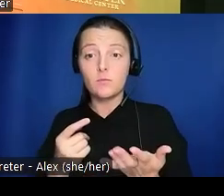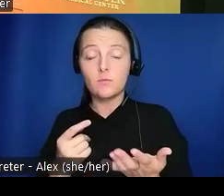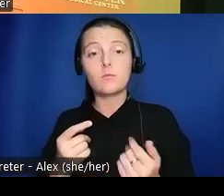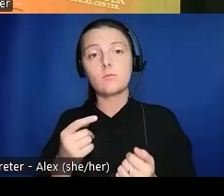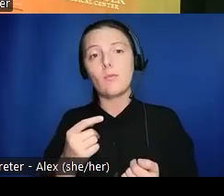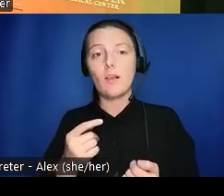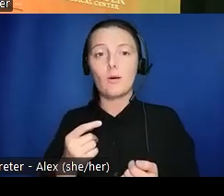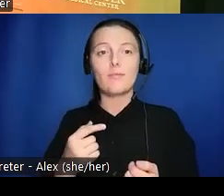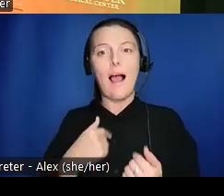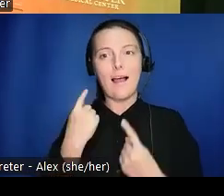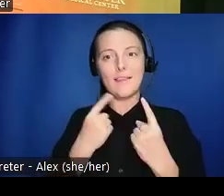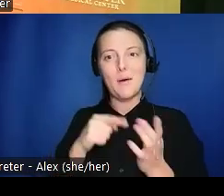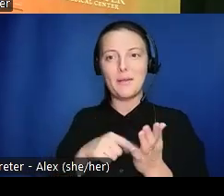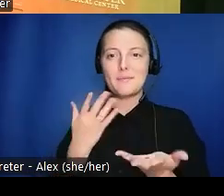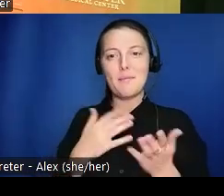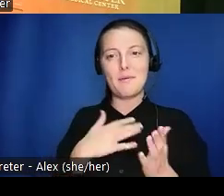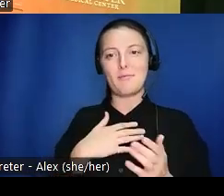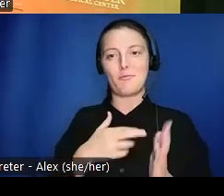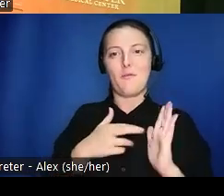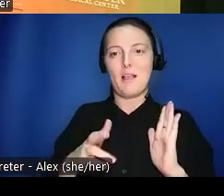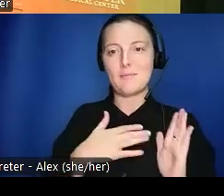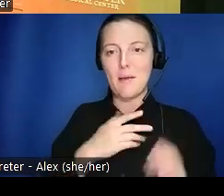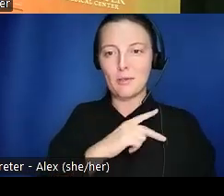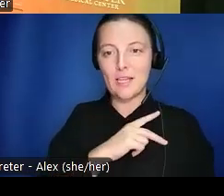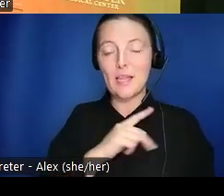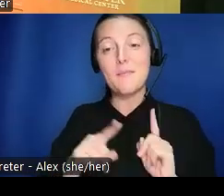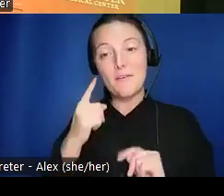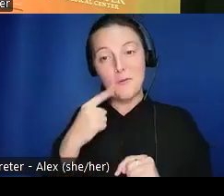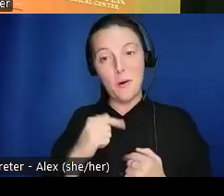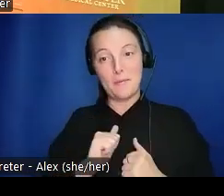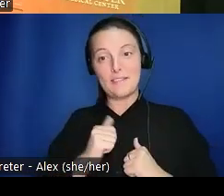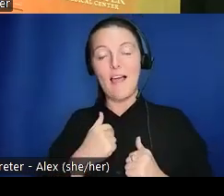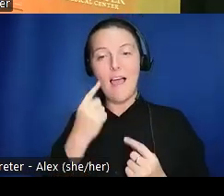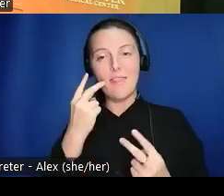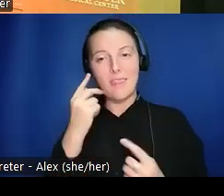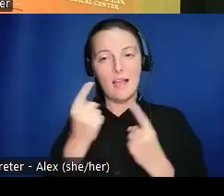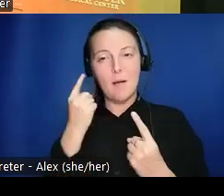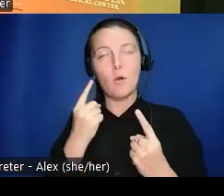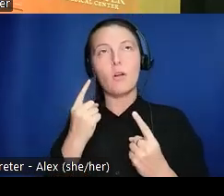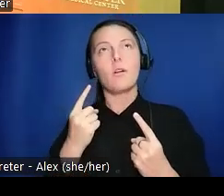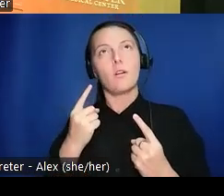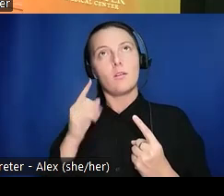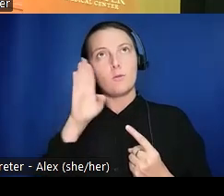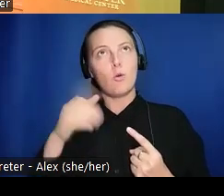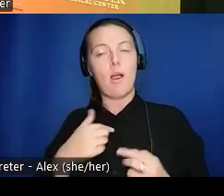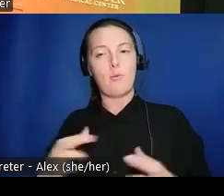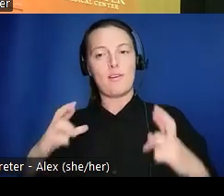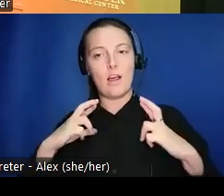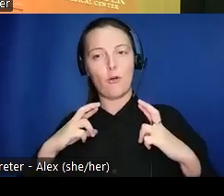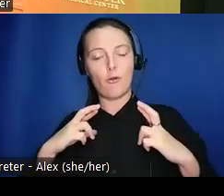personality. I think about what I'm going to regret when I retire at 70. And that's my goal, is to retire at 70.